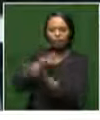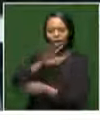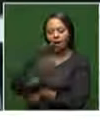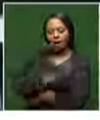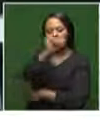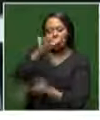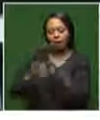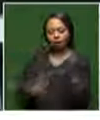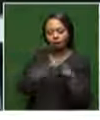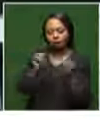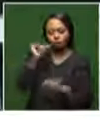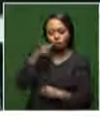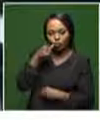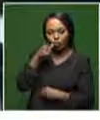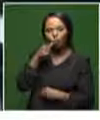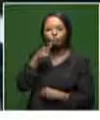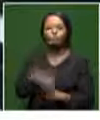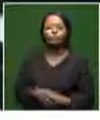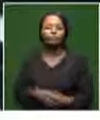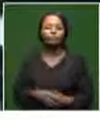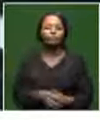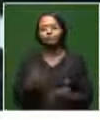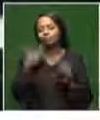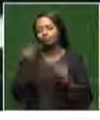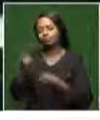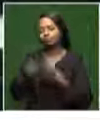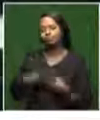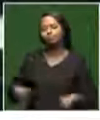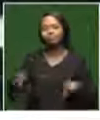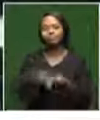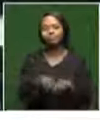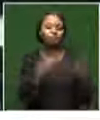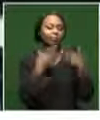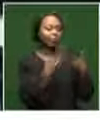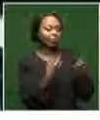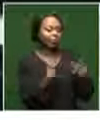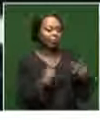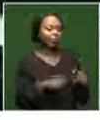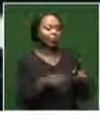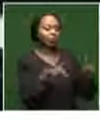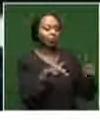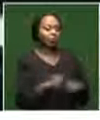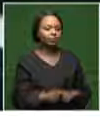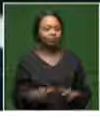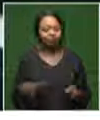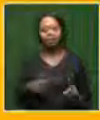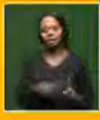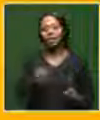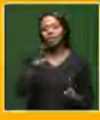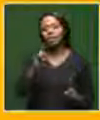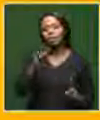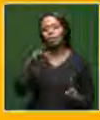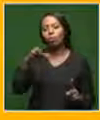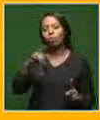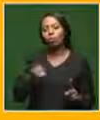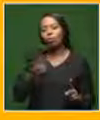Month tomorrow. Thank you so much for joining us. Thank you for this opportunity. Yes. Tebogo is the founder and the